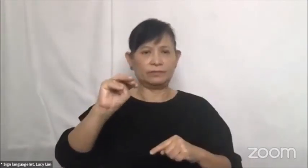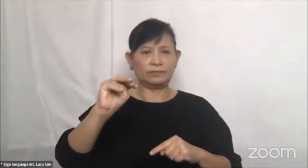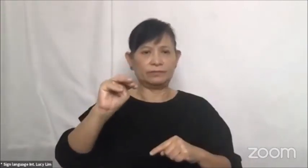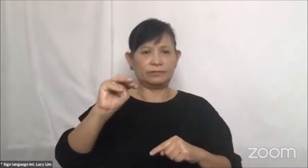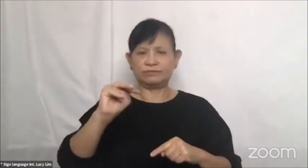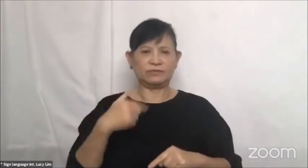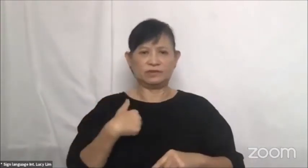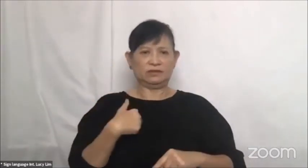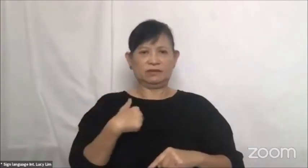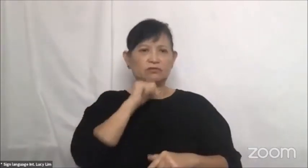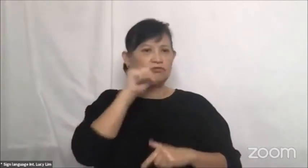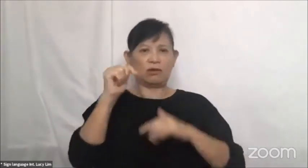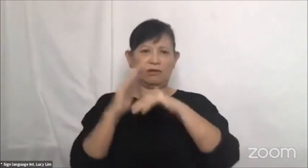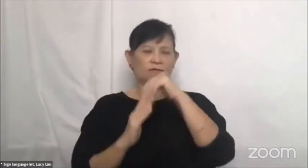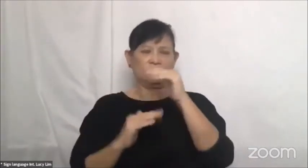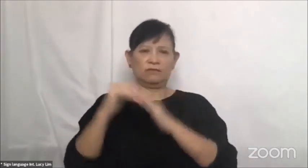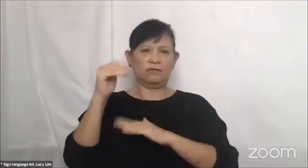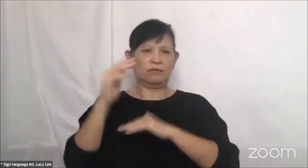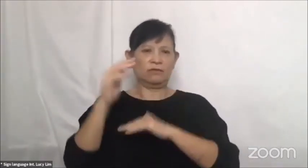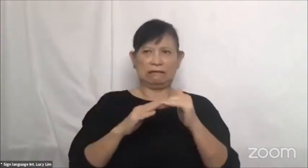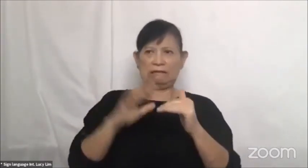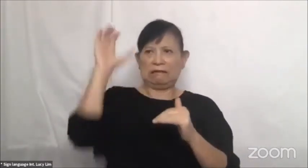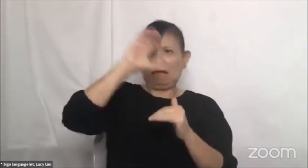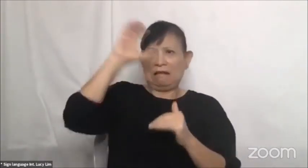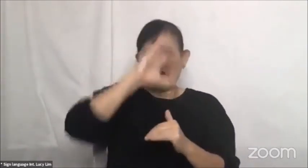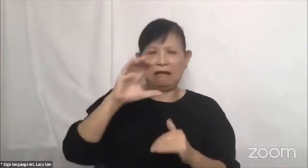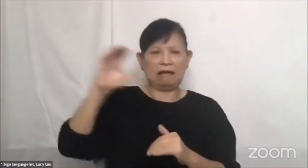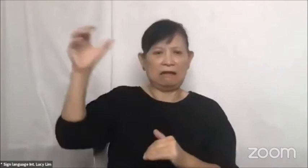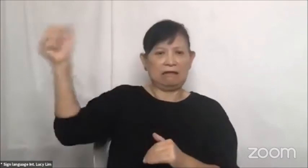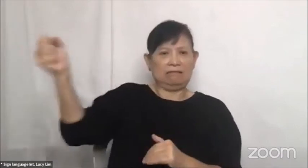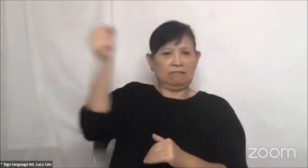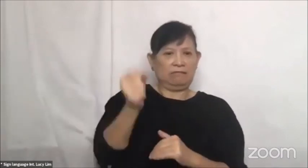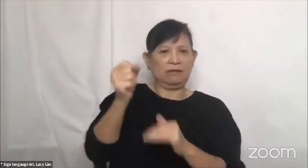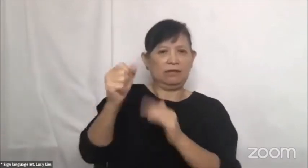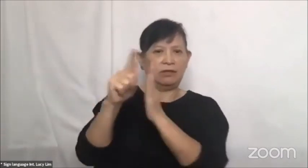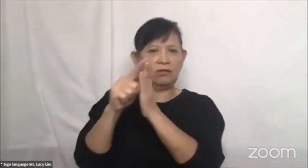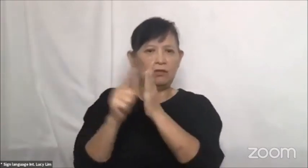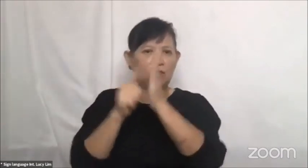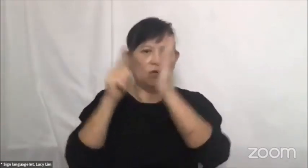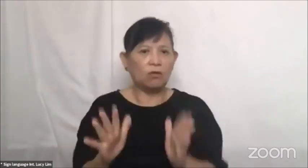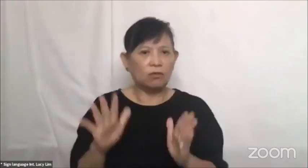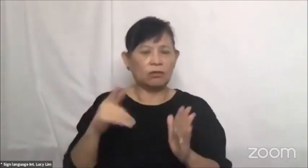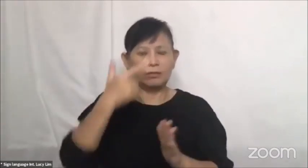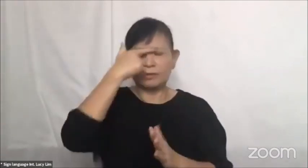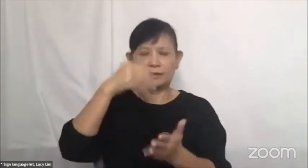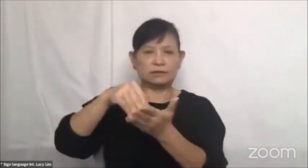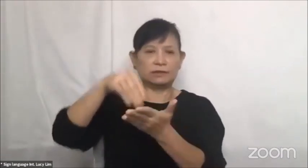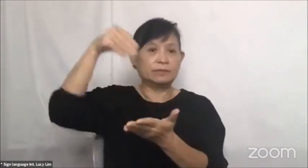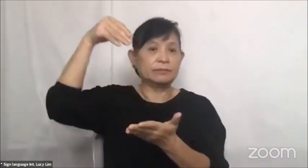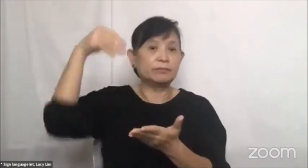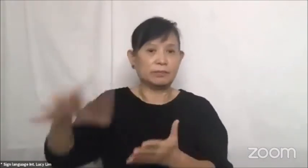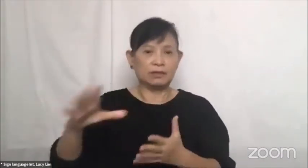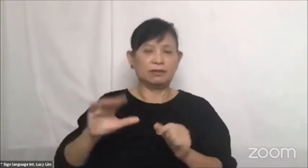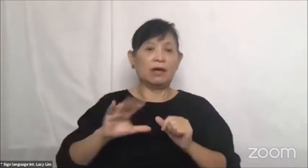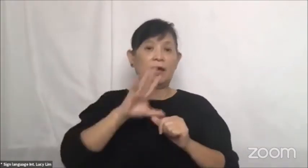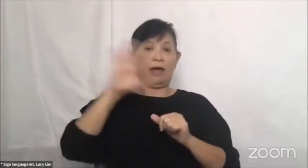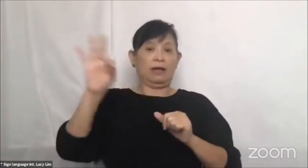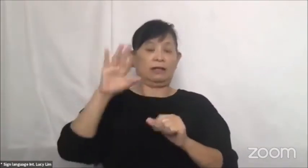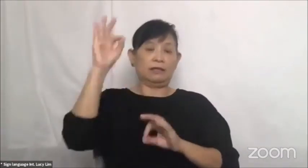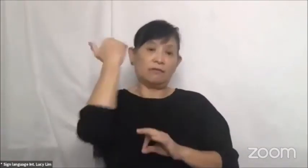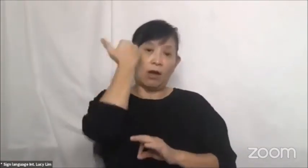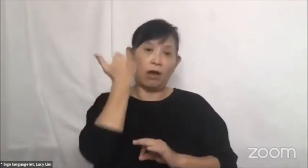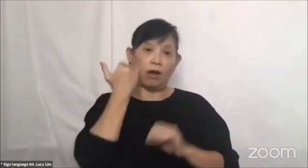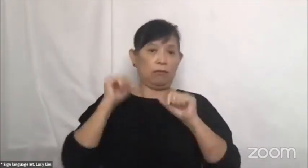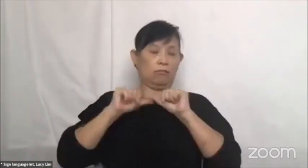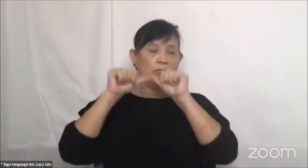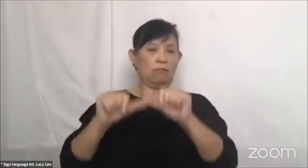us to hire a lawyer because it's very costly and it will go long and long. We cannot afford all these things. So I really